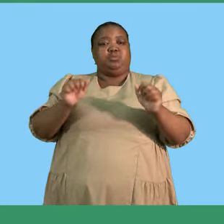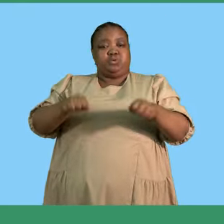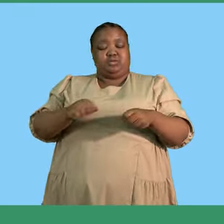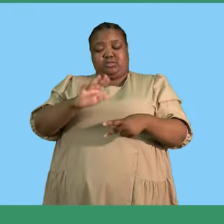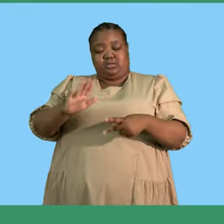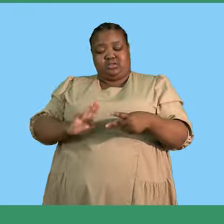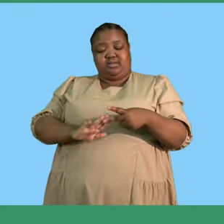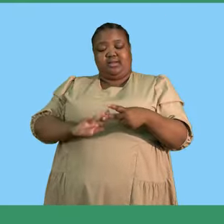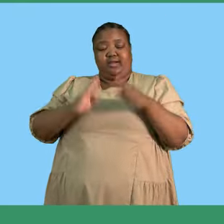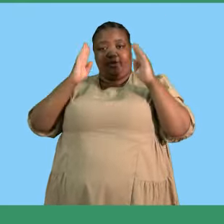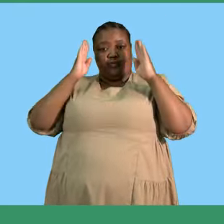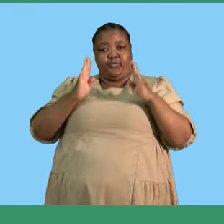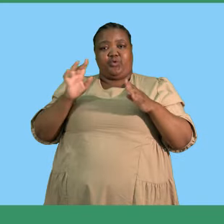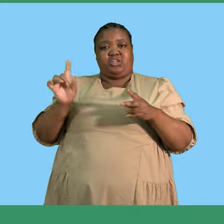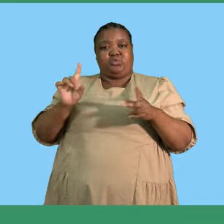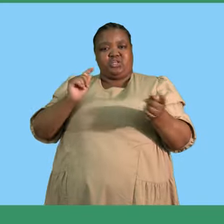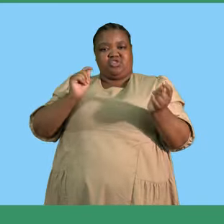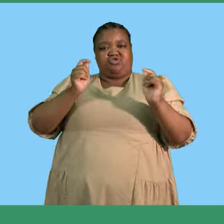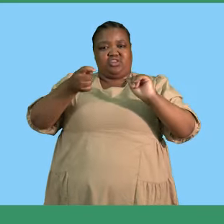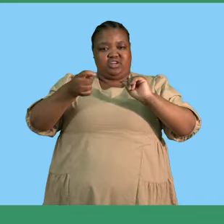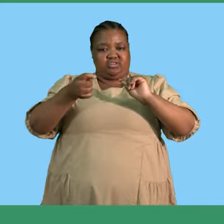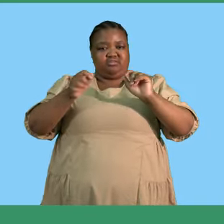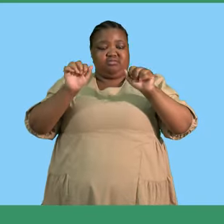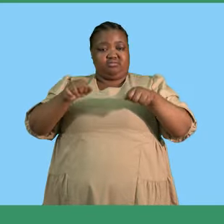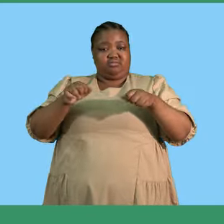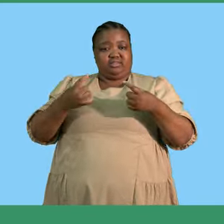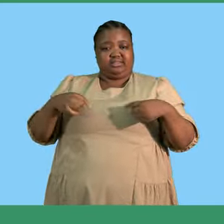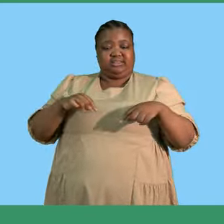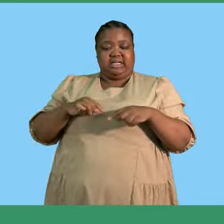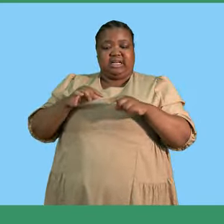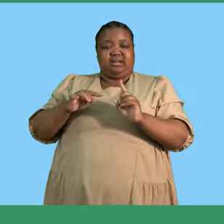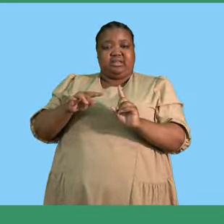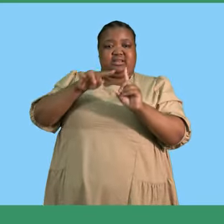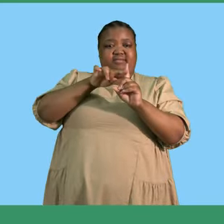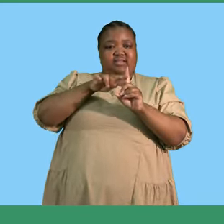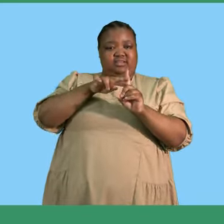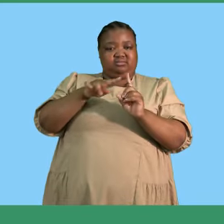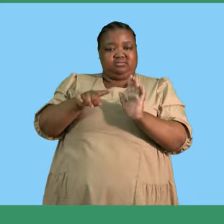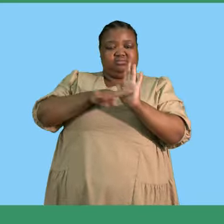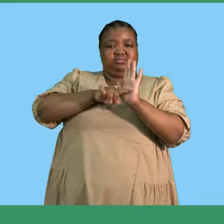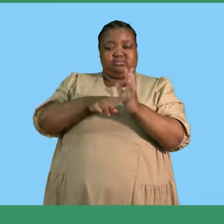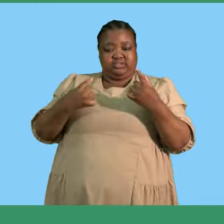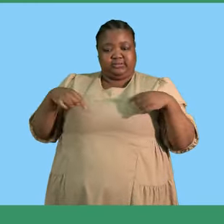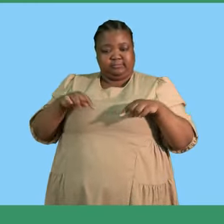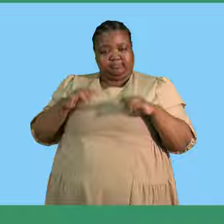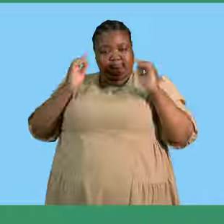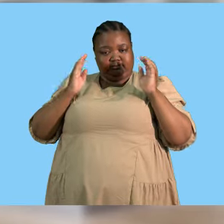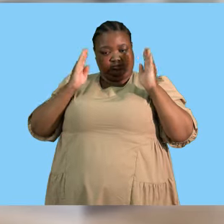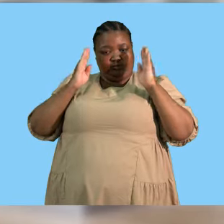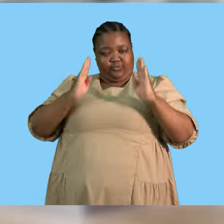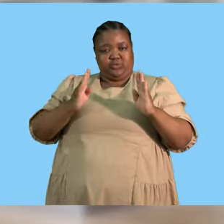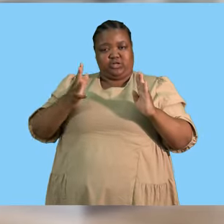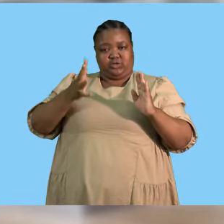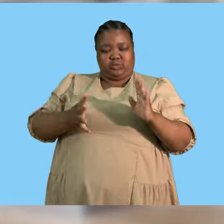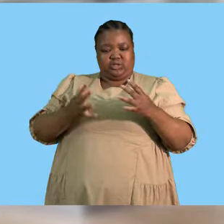force field focuses on change, meaning that we are going to look at the advantages and